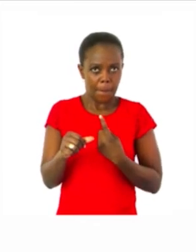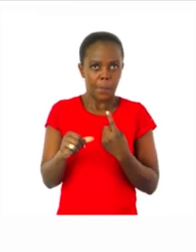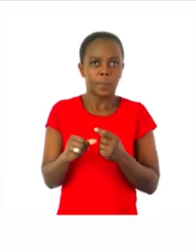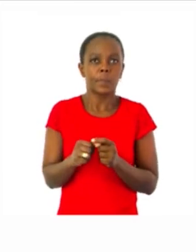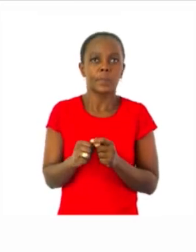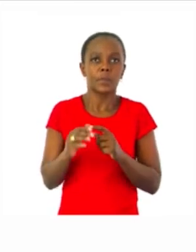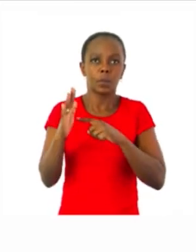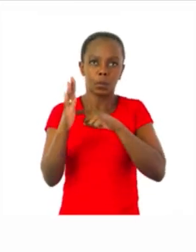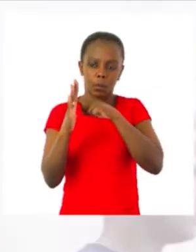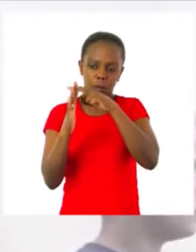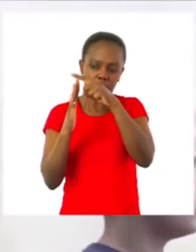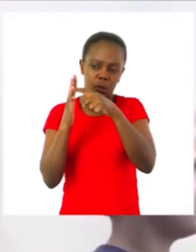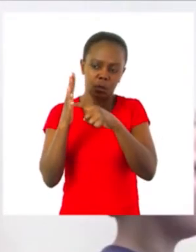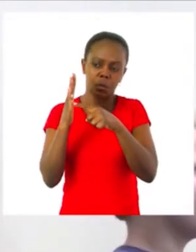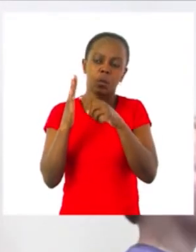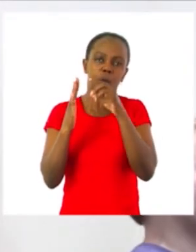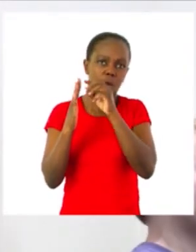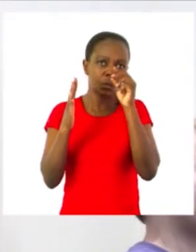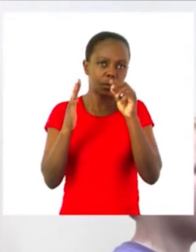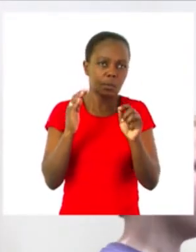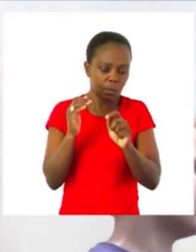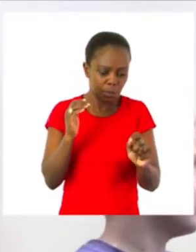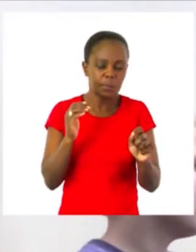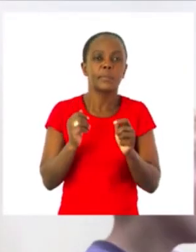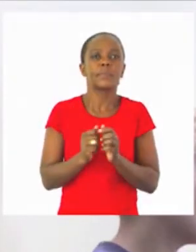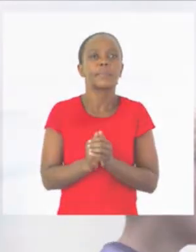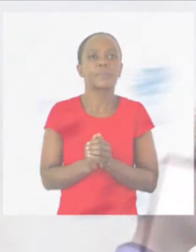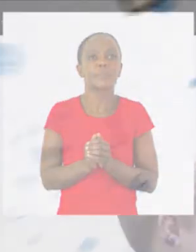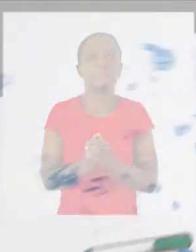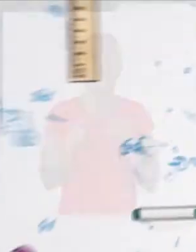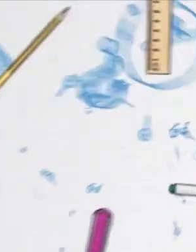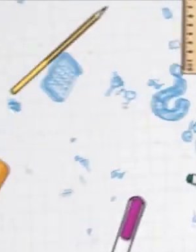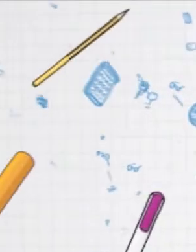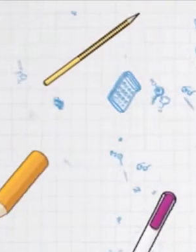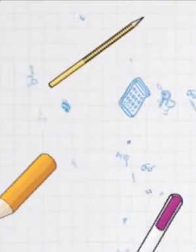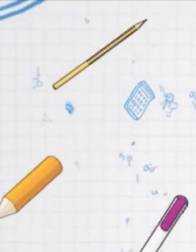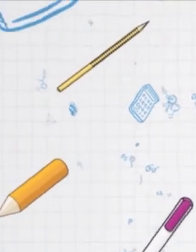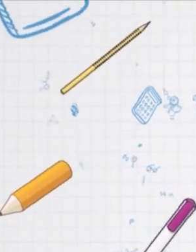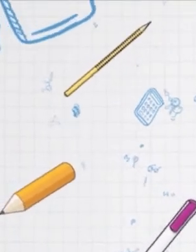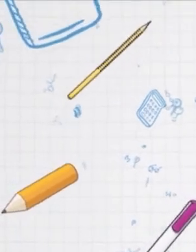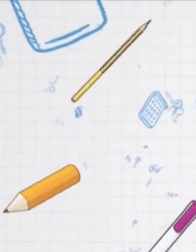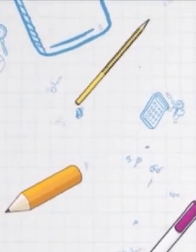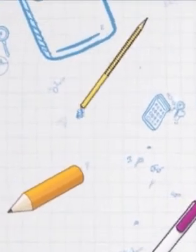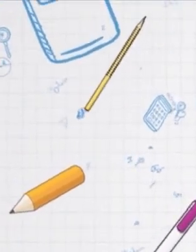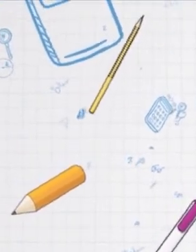the vowel sounds. Have fun with this activity.